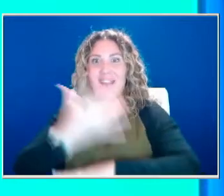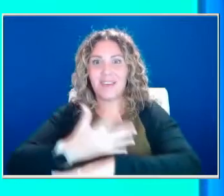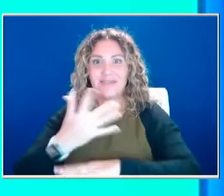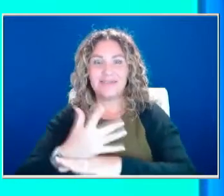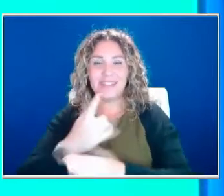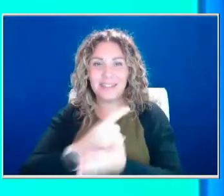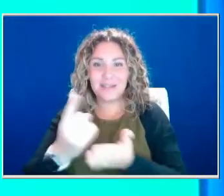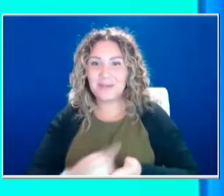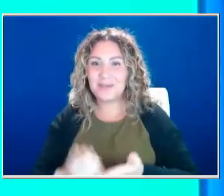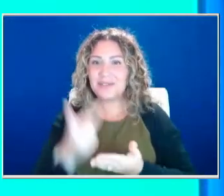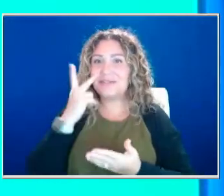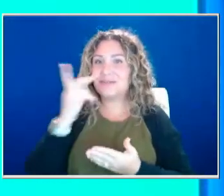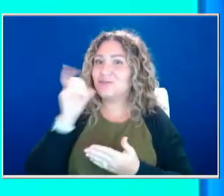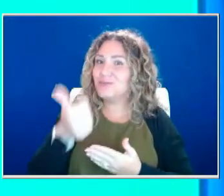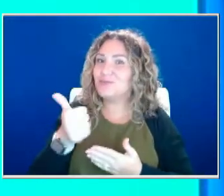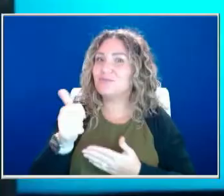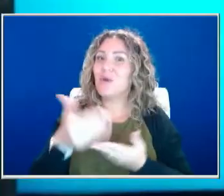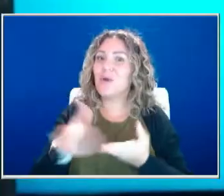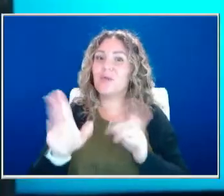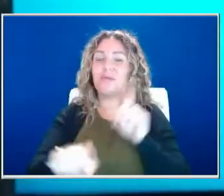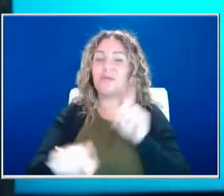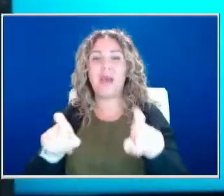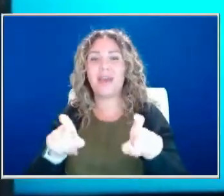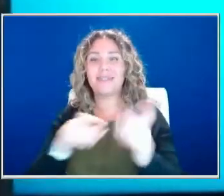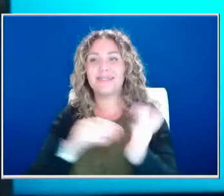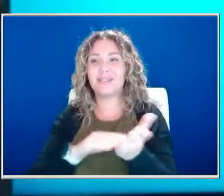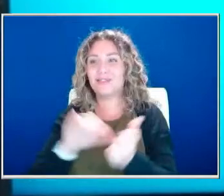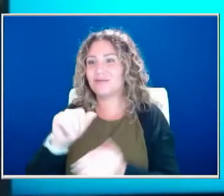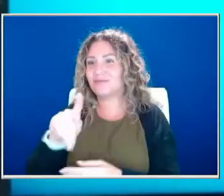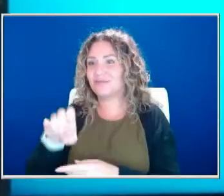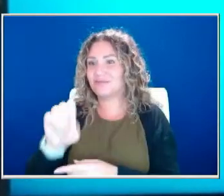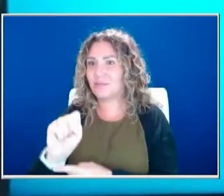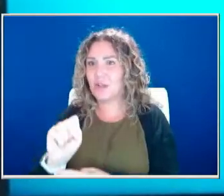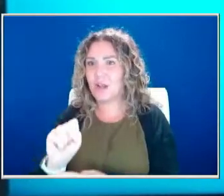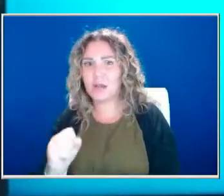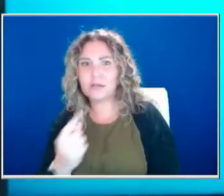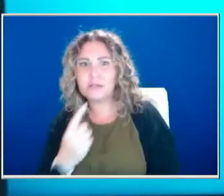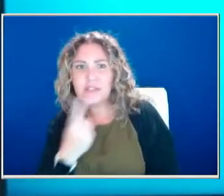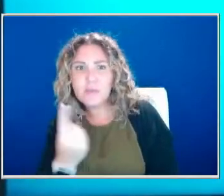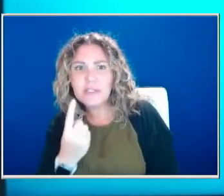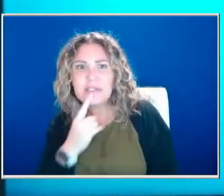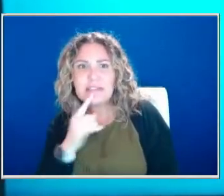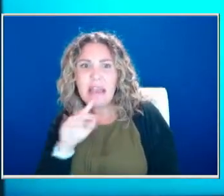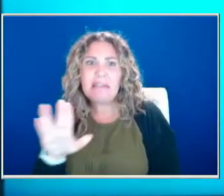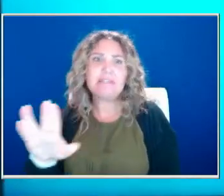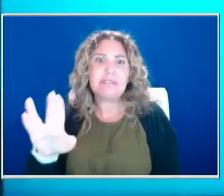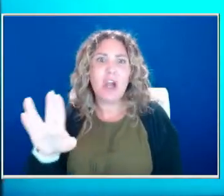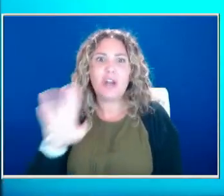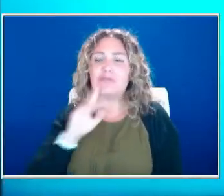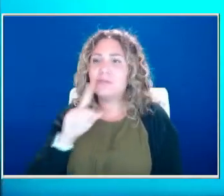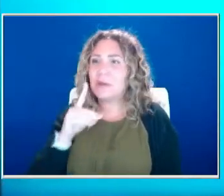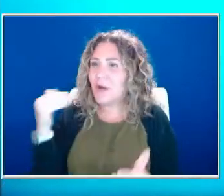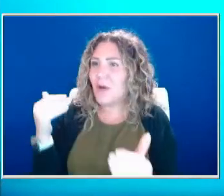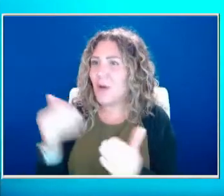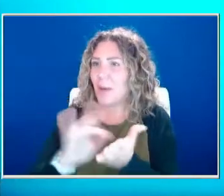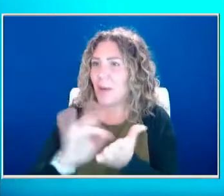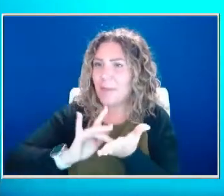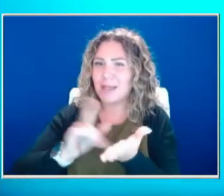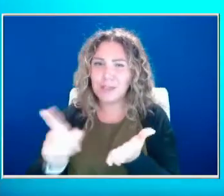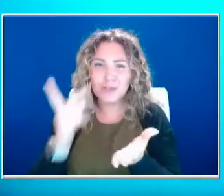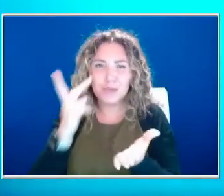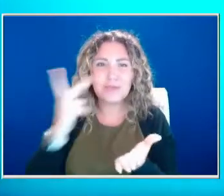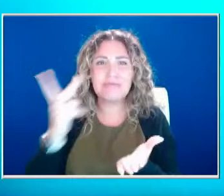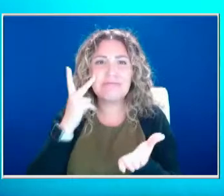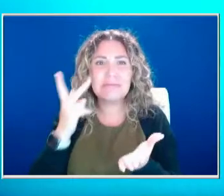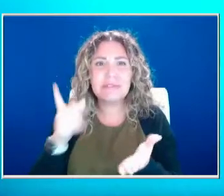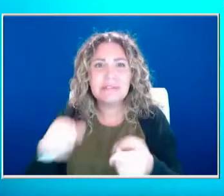Dr. Stites. Go out and make it a great day. Did someone say Star Trek? Edging closer to the medicine you see in Star Trek.